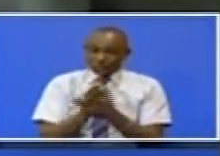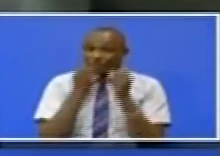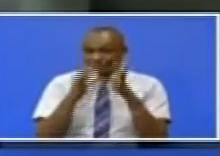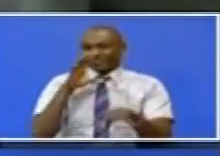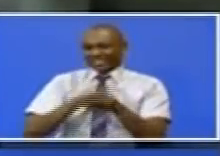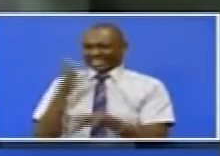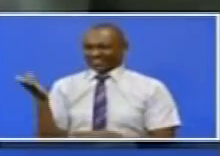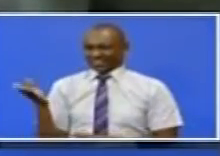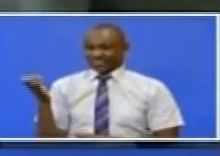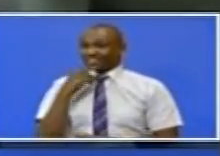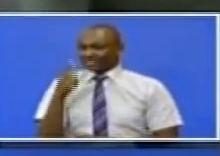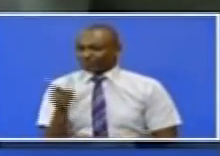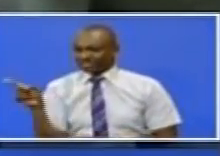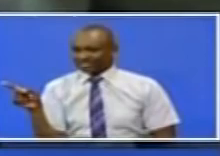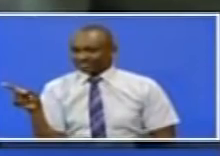informed that